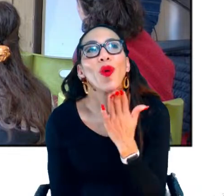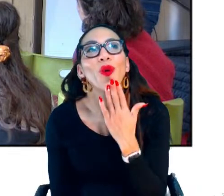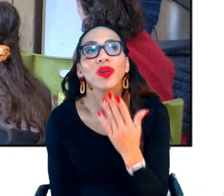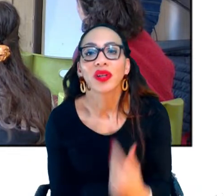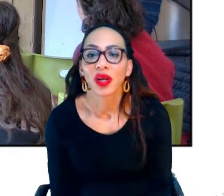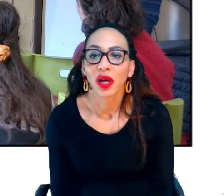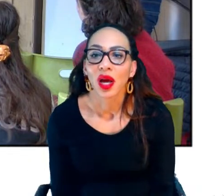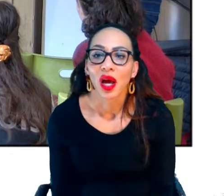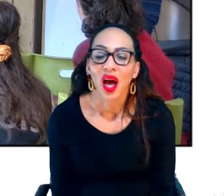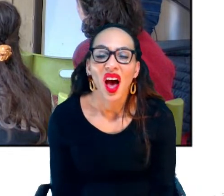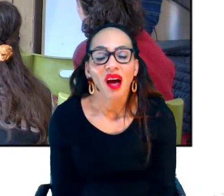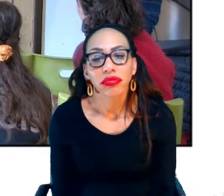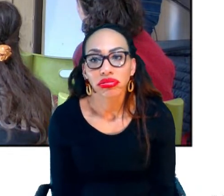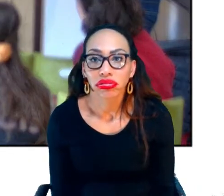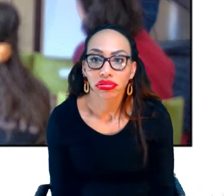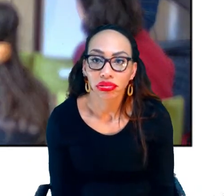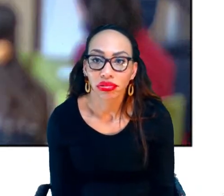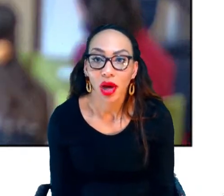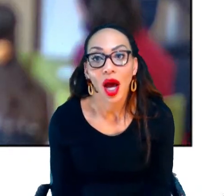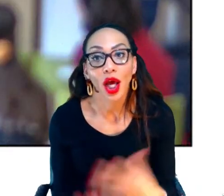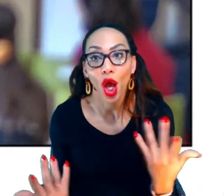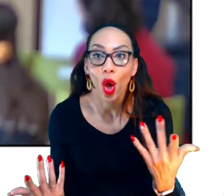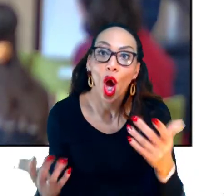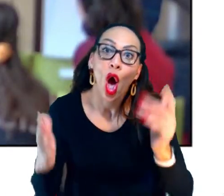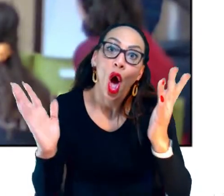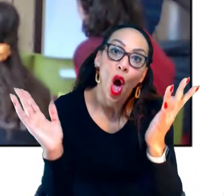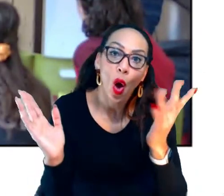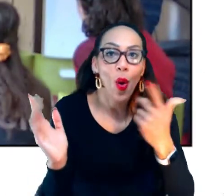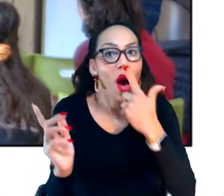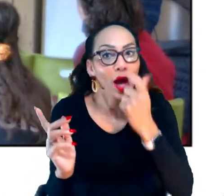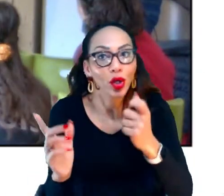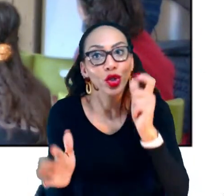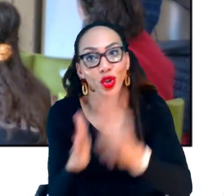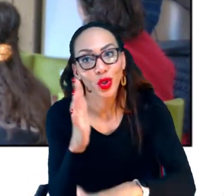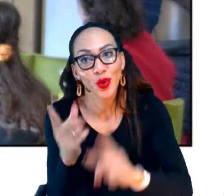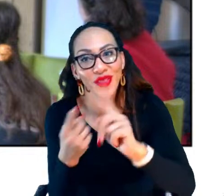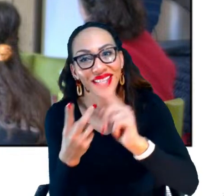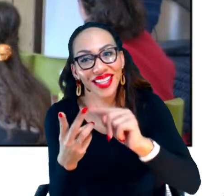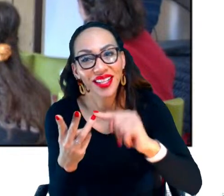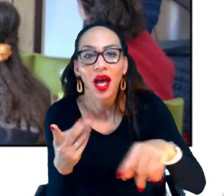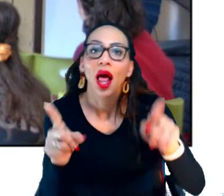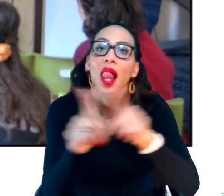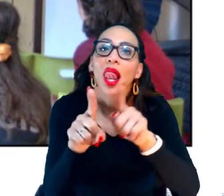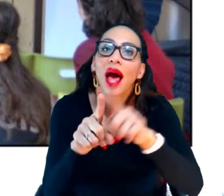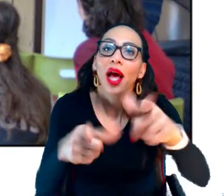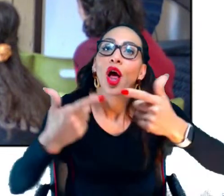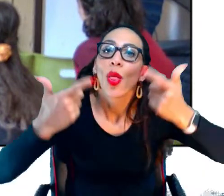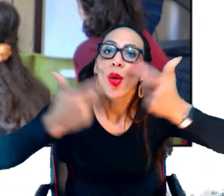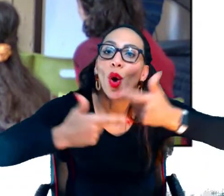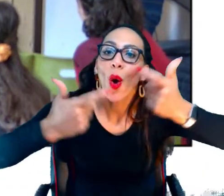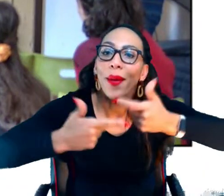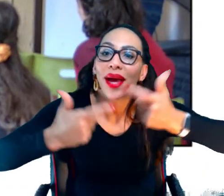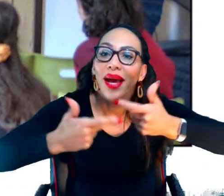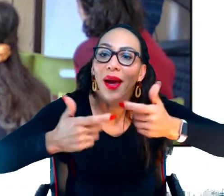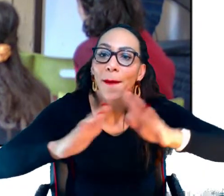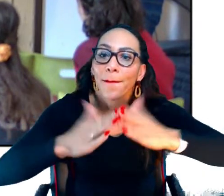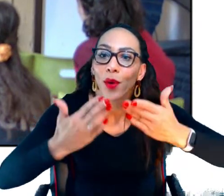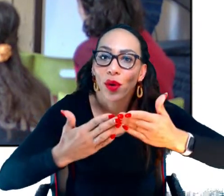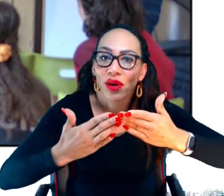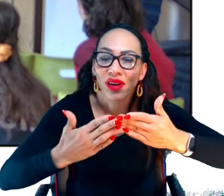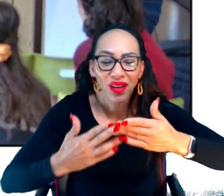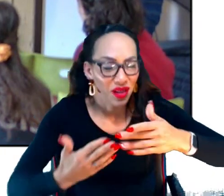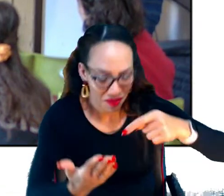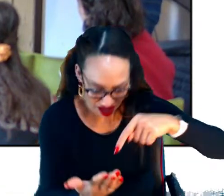okay, maybe I could do that. What you're saying about the story, doing a comic book. So I'll be going but if this was a comic